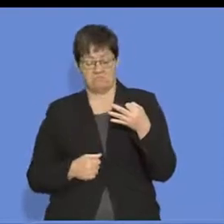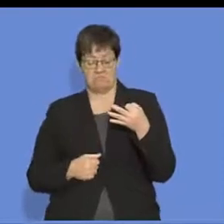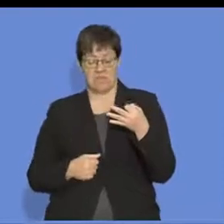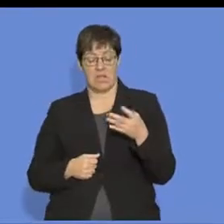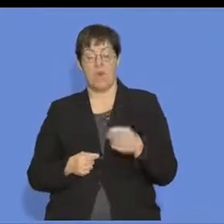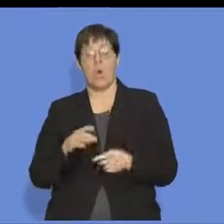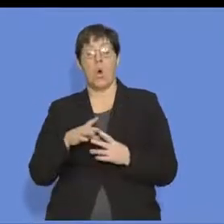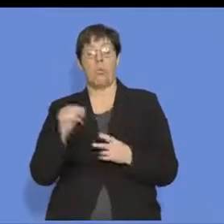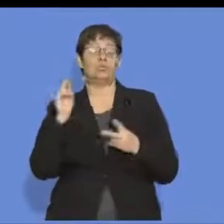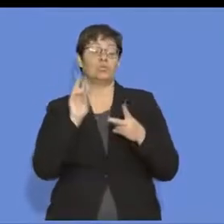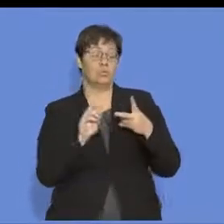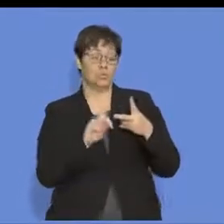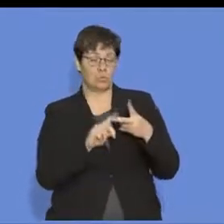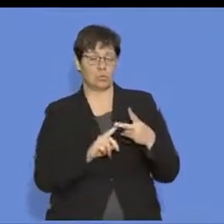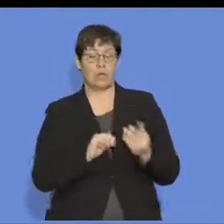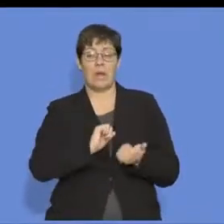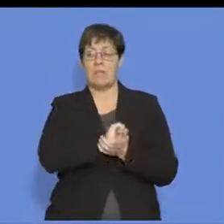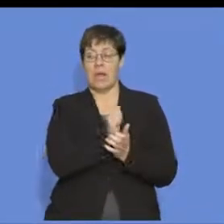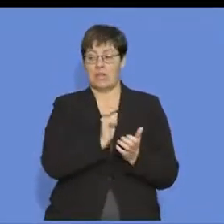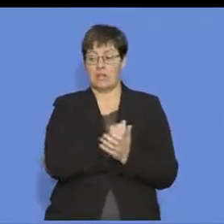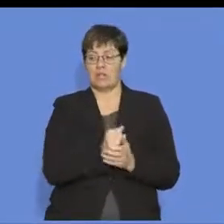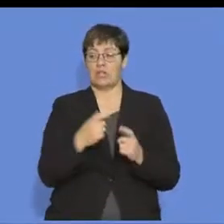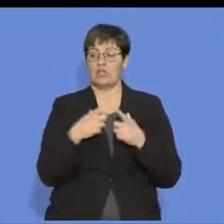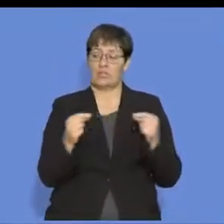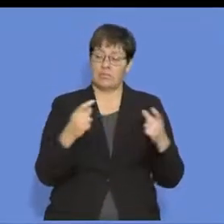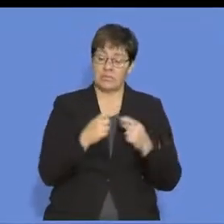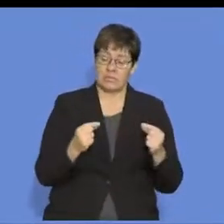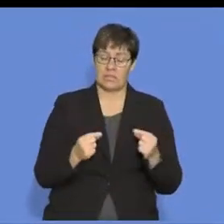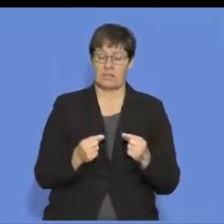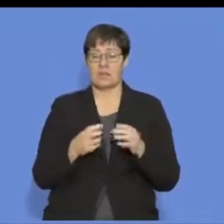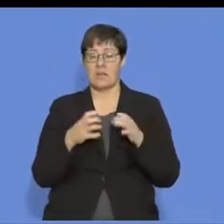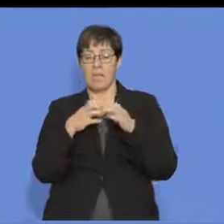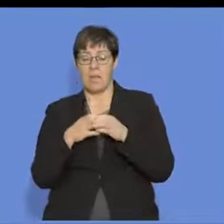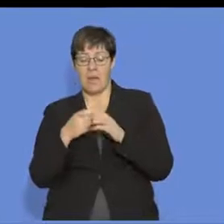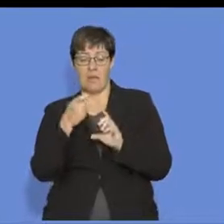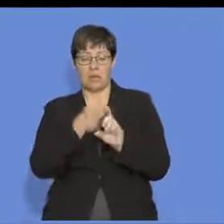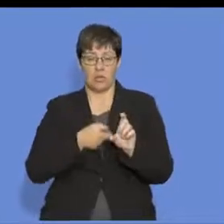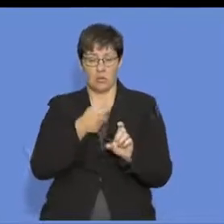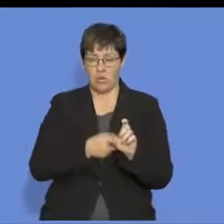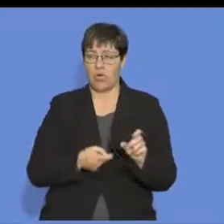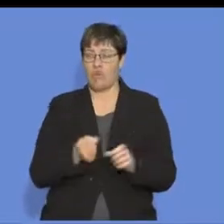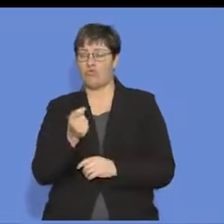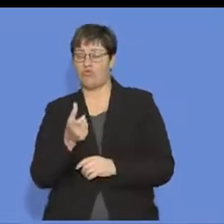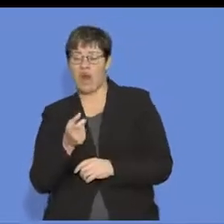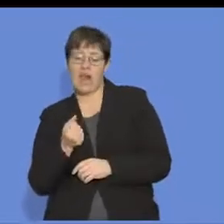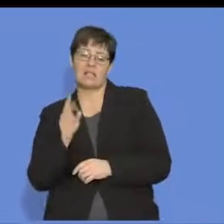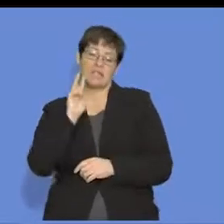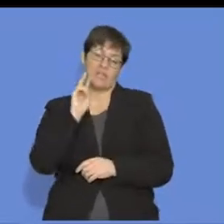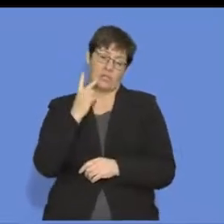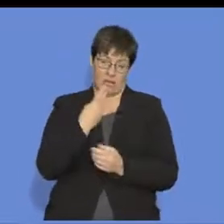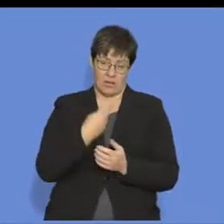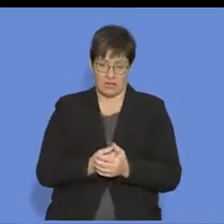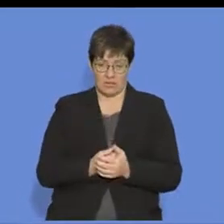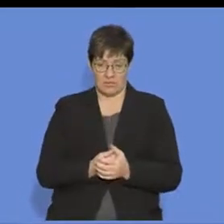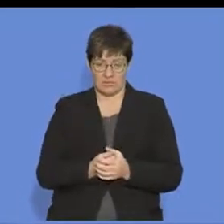choice 2, mash, you have mash there, chips, baked potatoes, rice, and